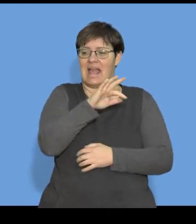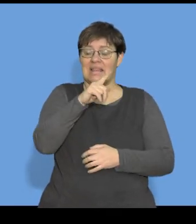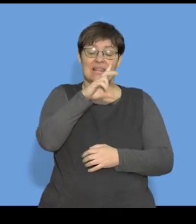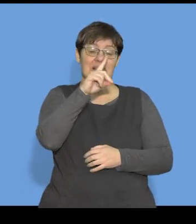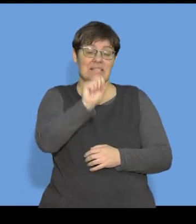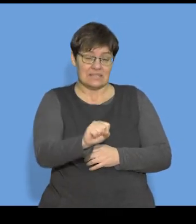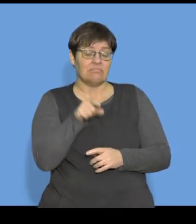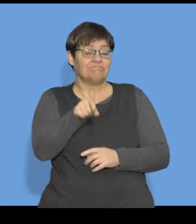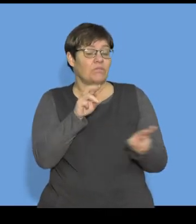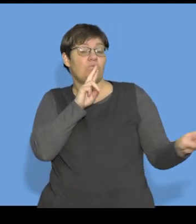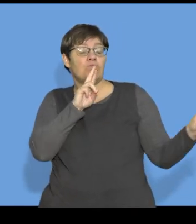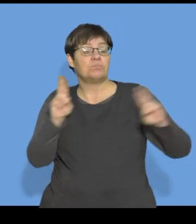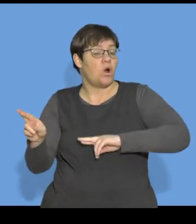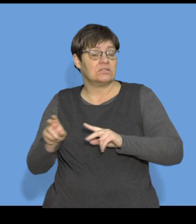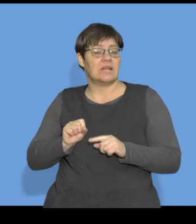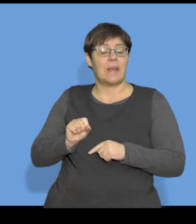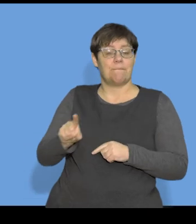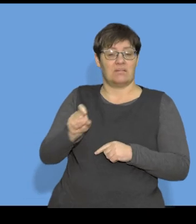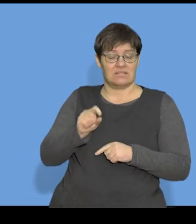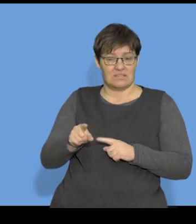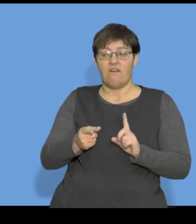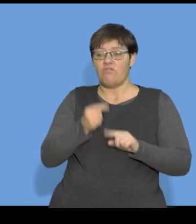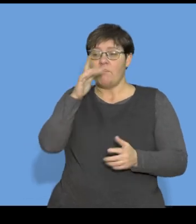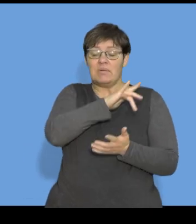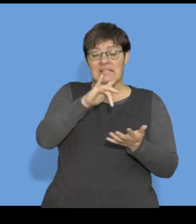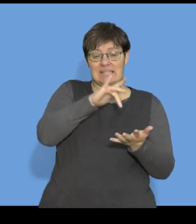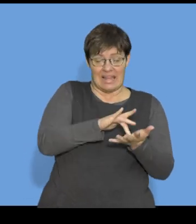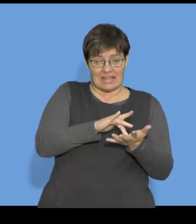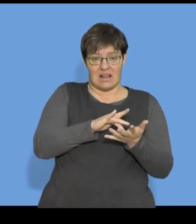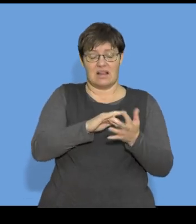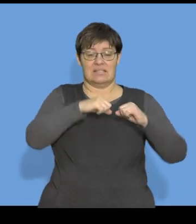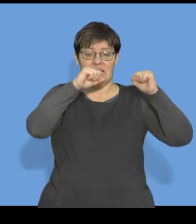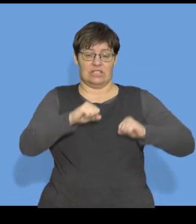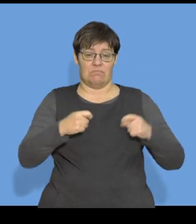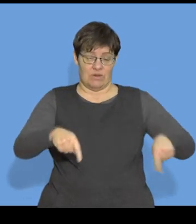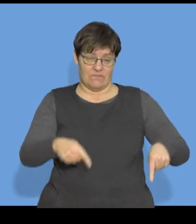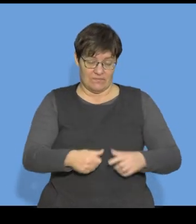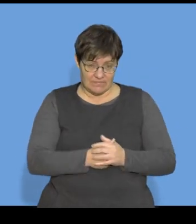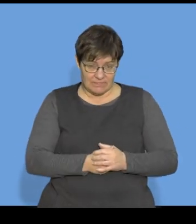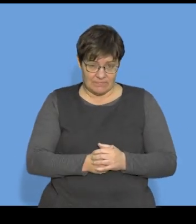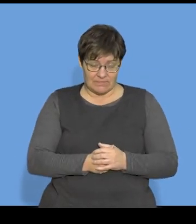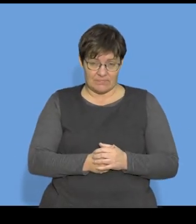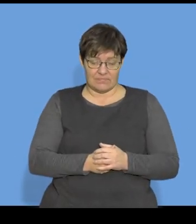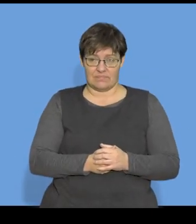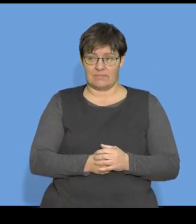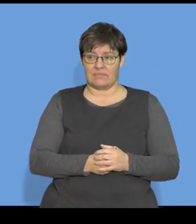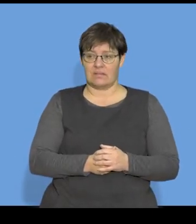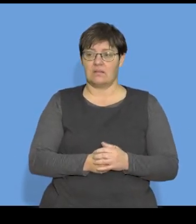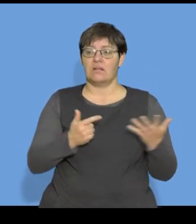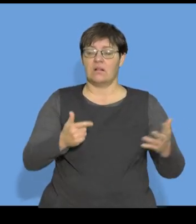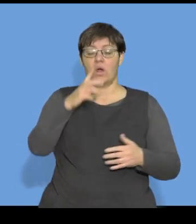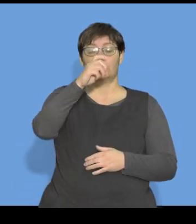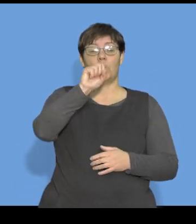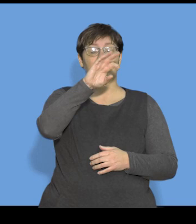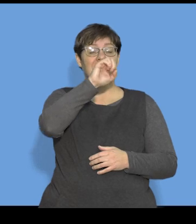that responds to the impulse from the central nervous system. Then the